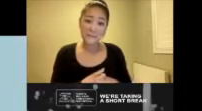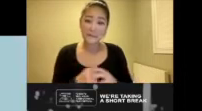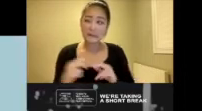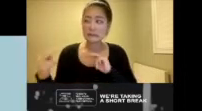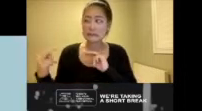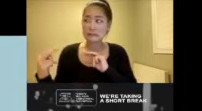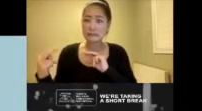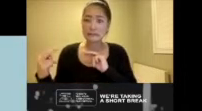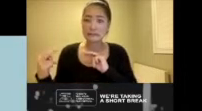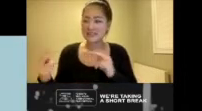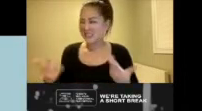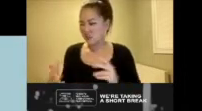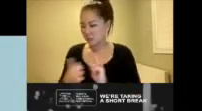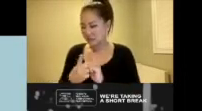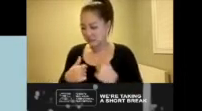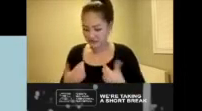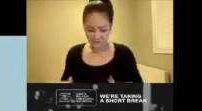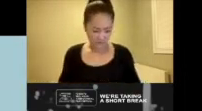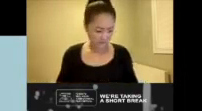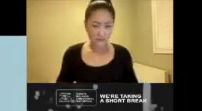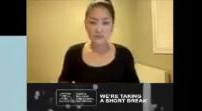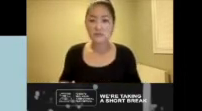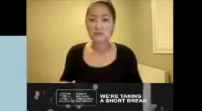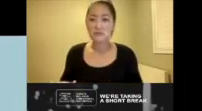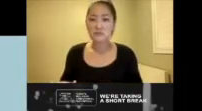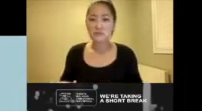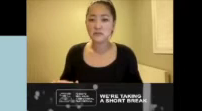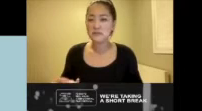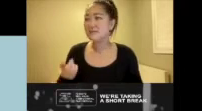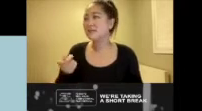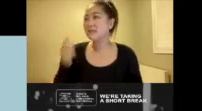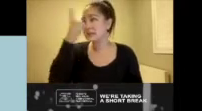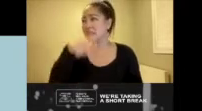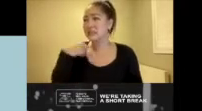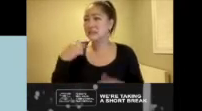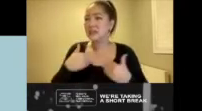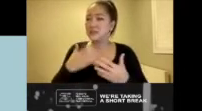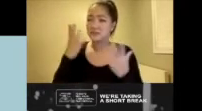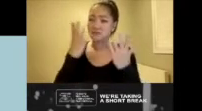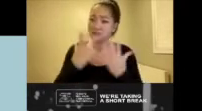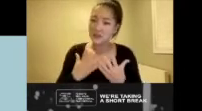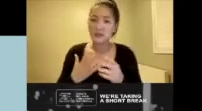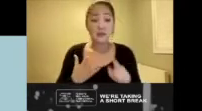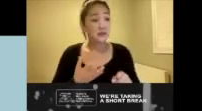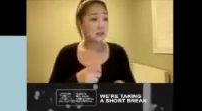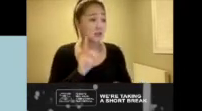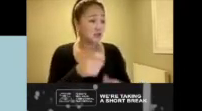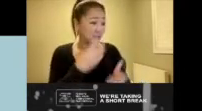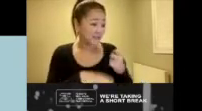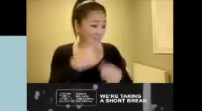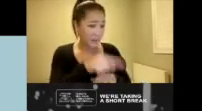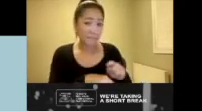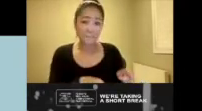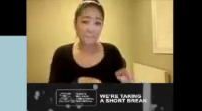He didn't want to meet me. Maman, he looks so sad. It must be very hard for him. Harder even than for the rest